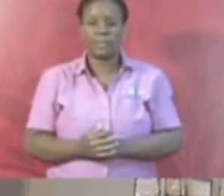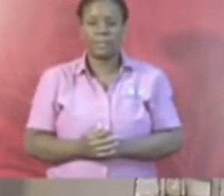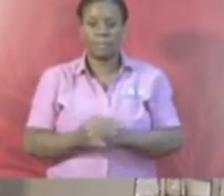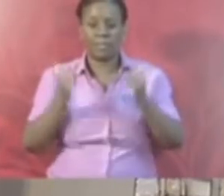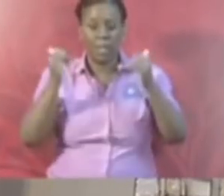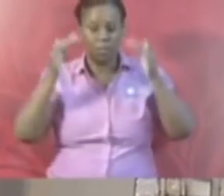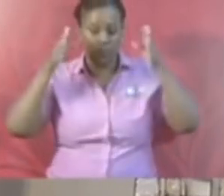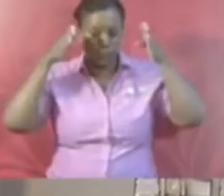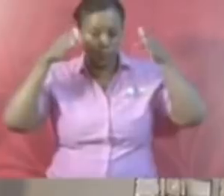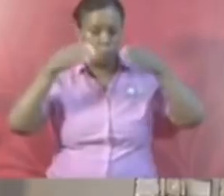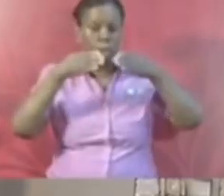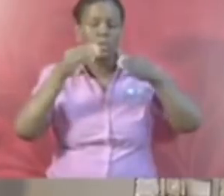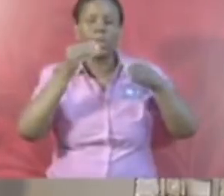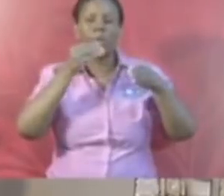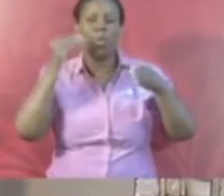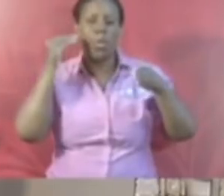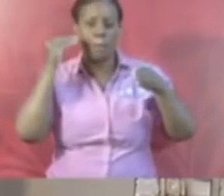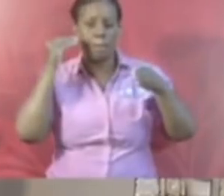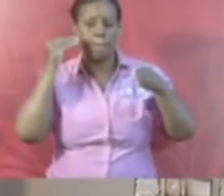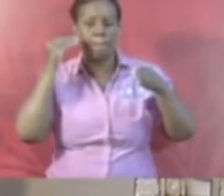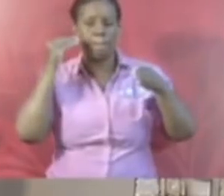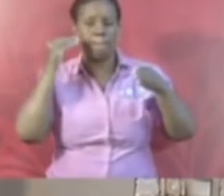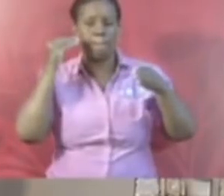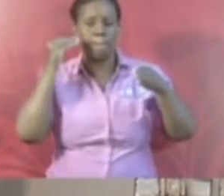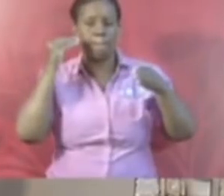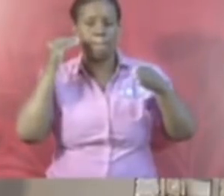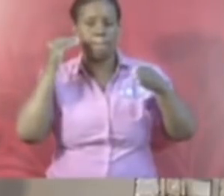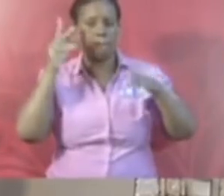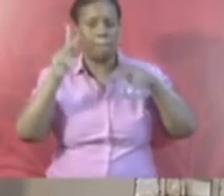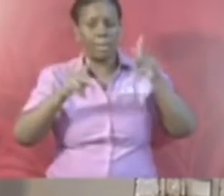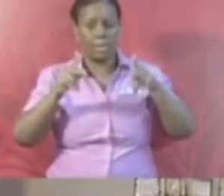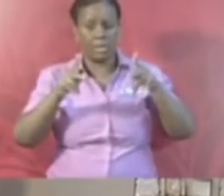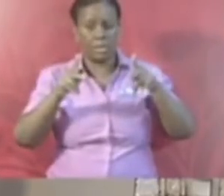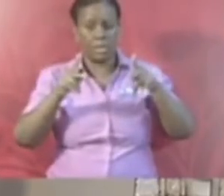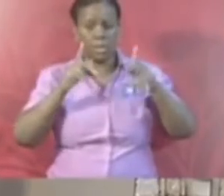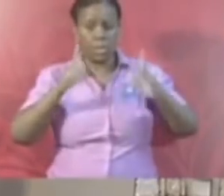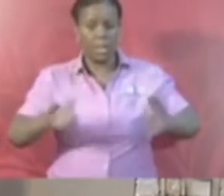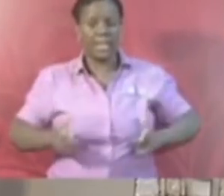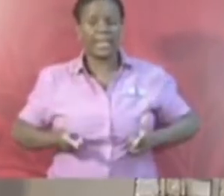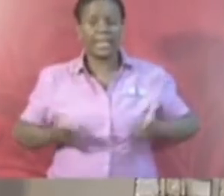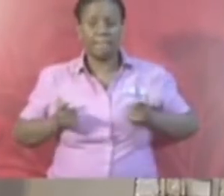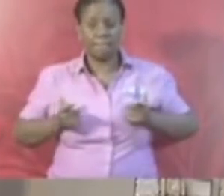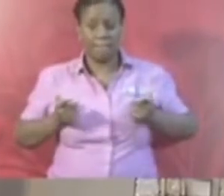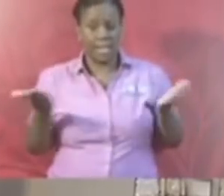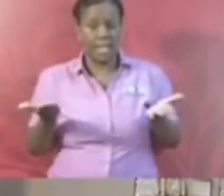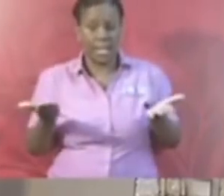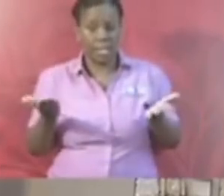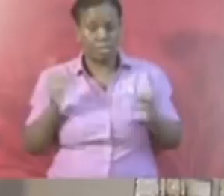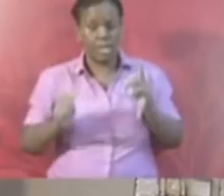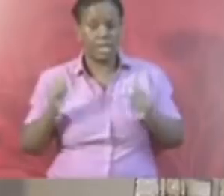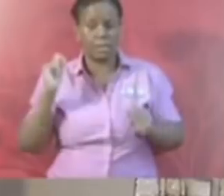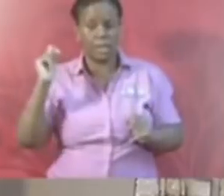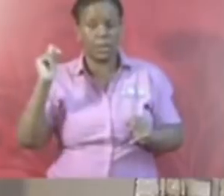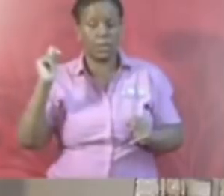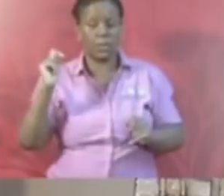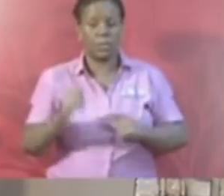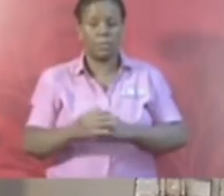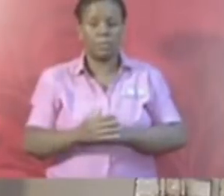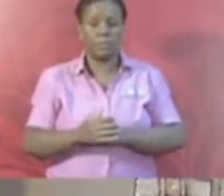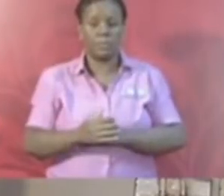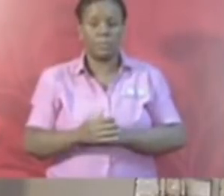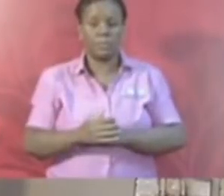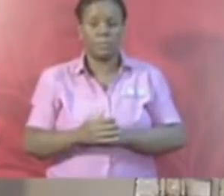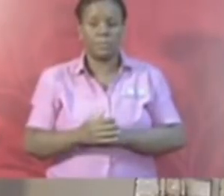our nationals who live here in Trinidad and Tobago as our first priority. Seeing the figures of applications go up,